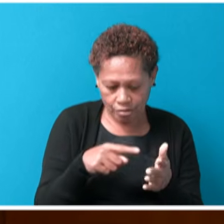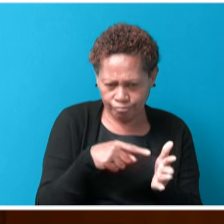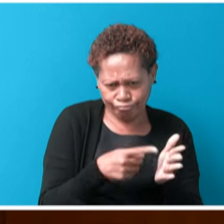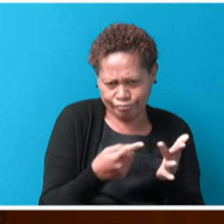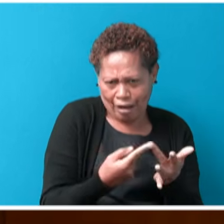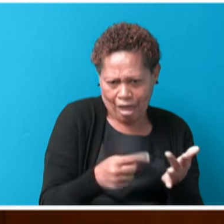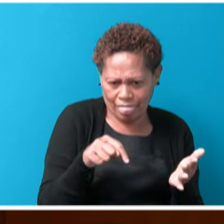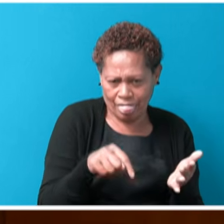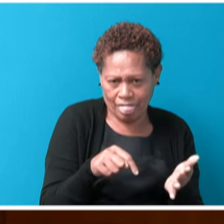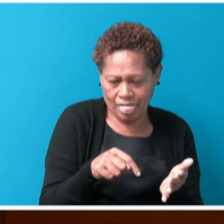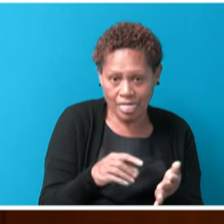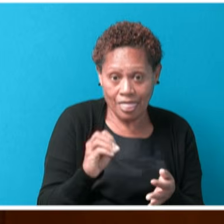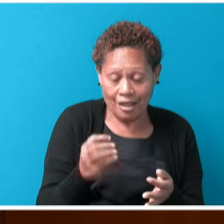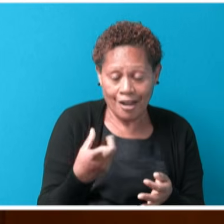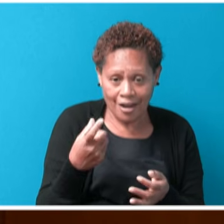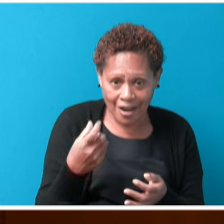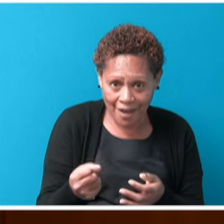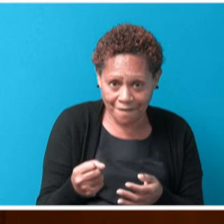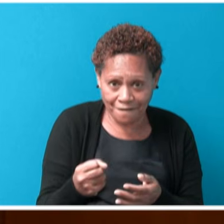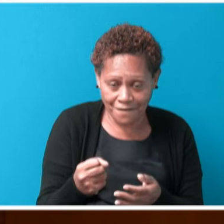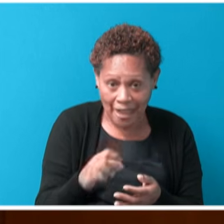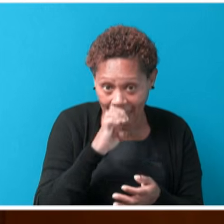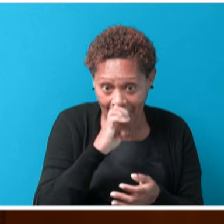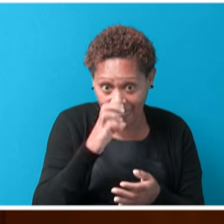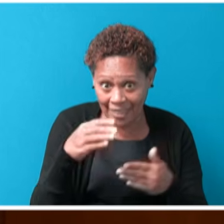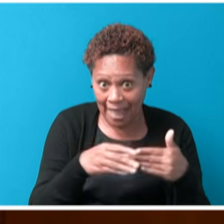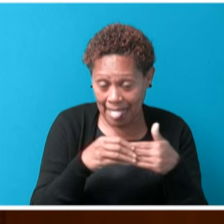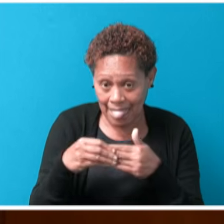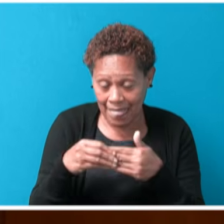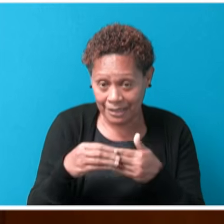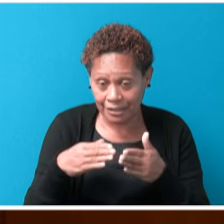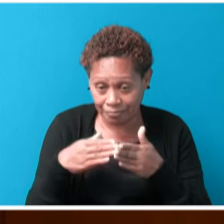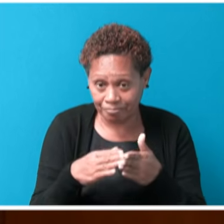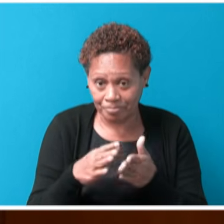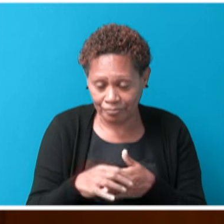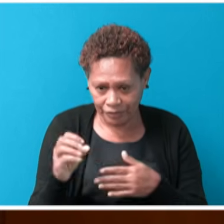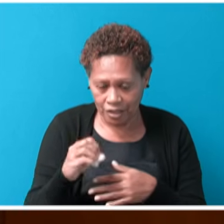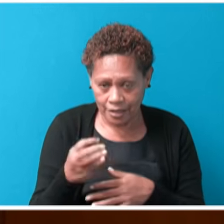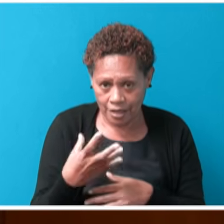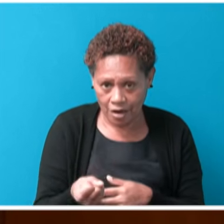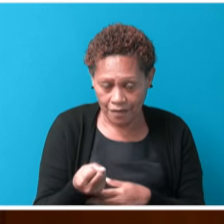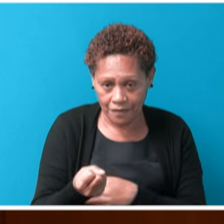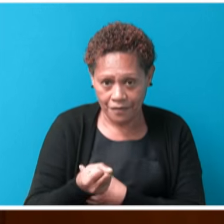human judgment and ethical leadership. A modern democracy must be digitally